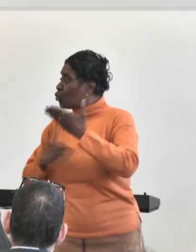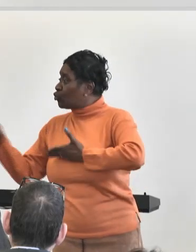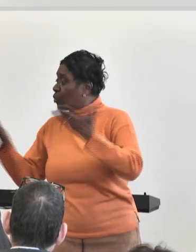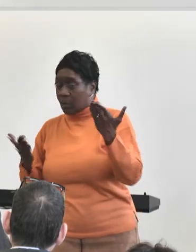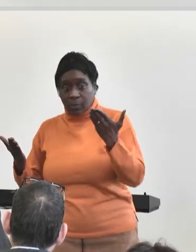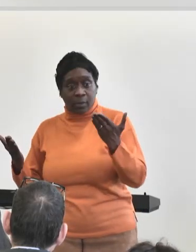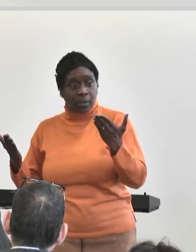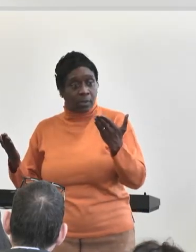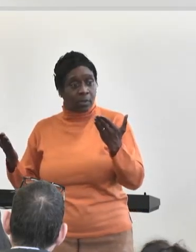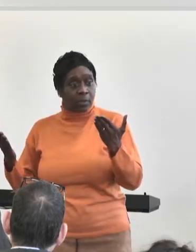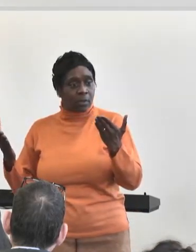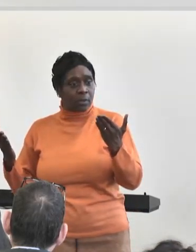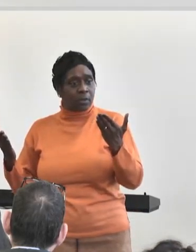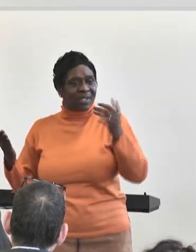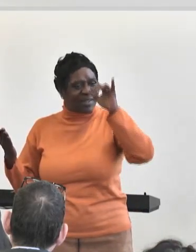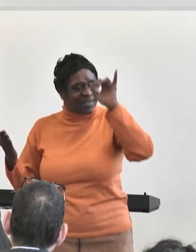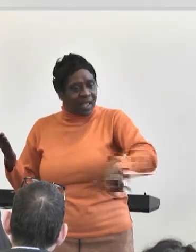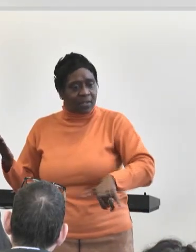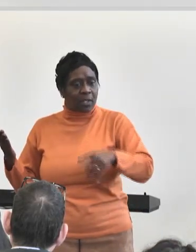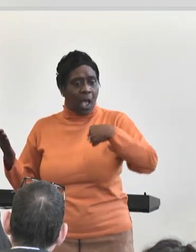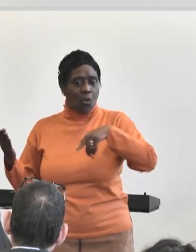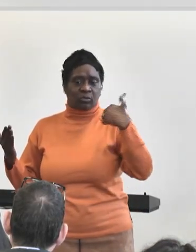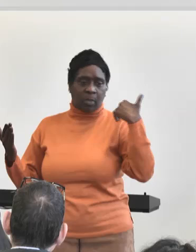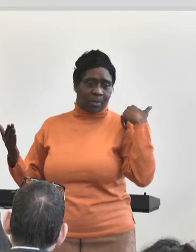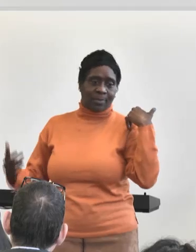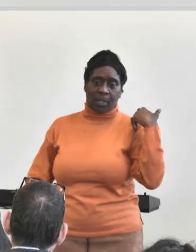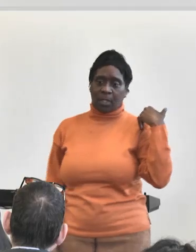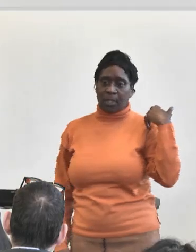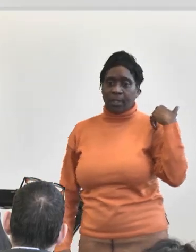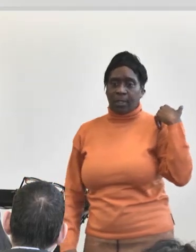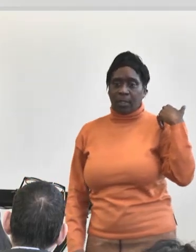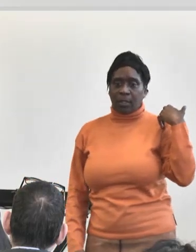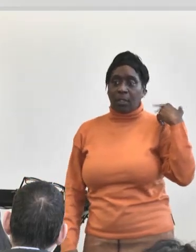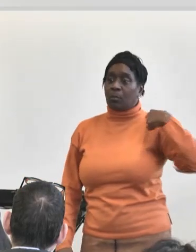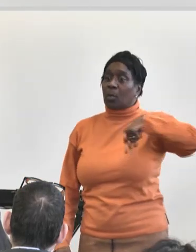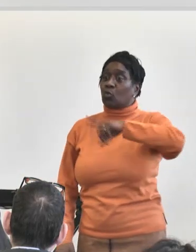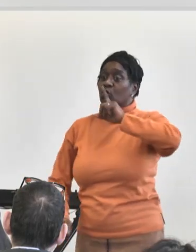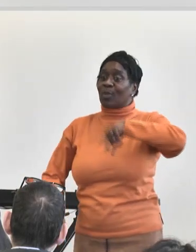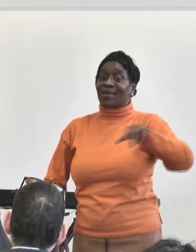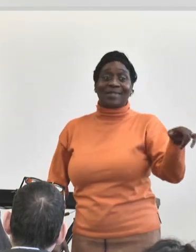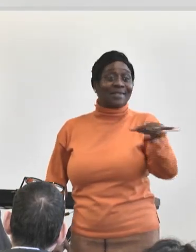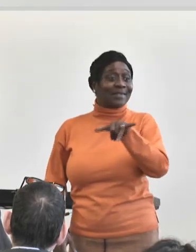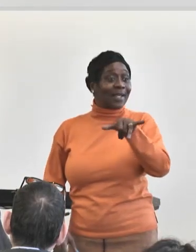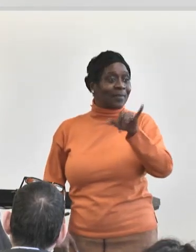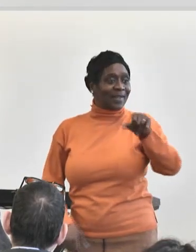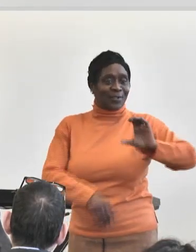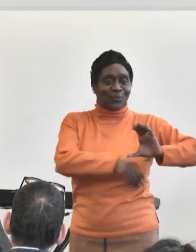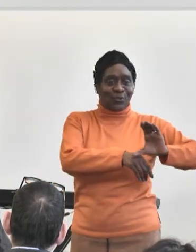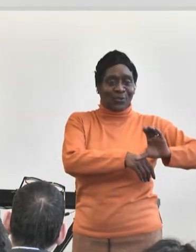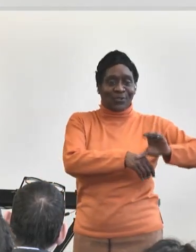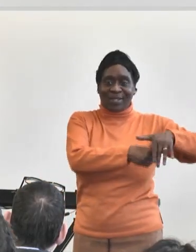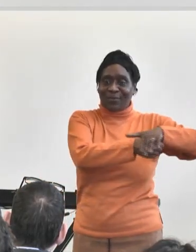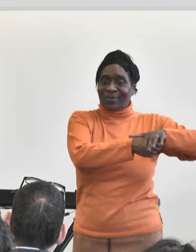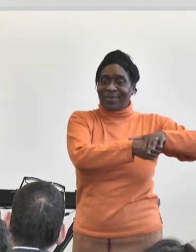services. Durante los servicios. And that is our responsibility. Y esa es nuestra responsabilidad. May we respond like this first century church. Y así